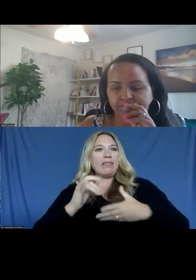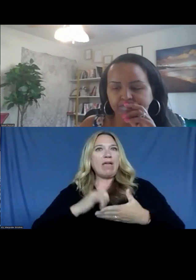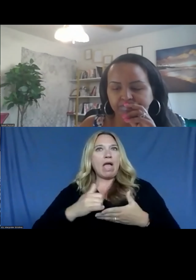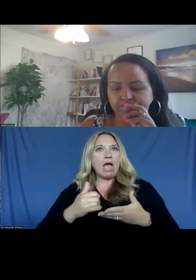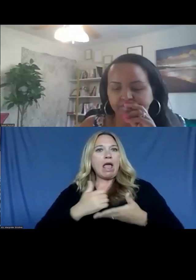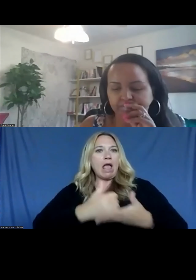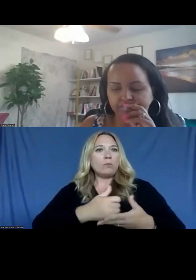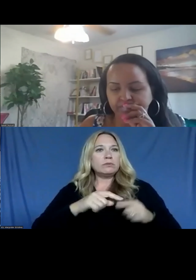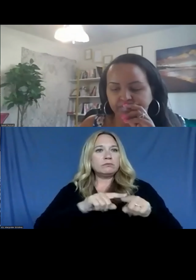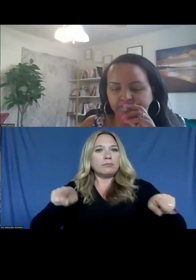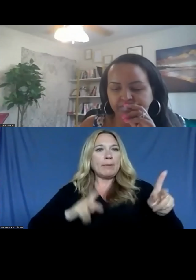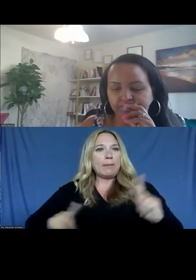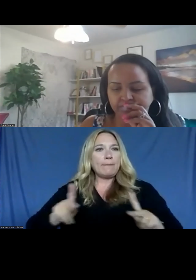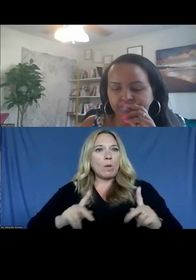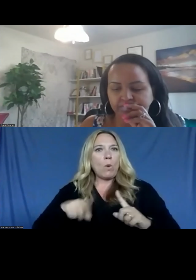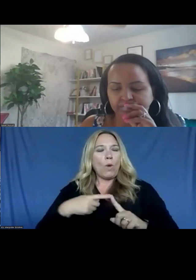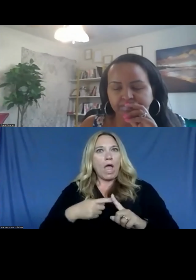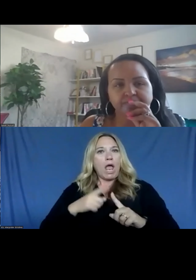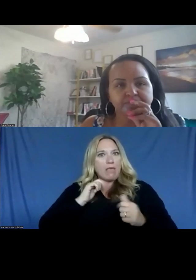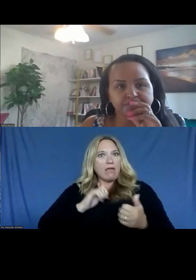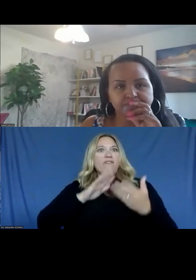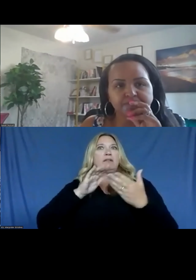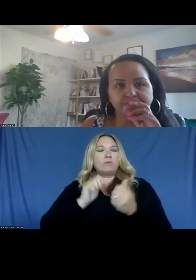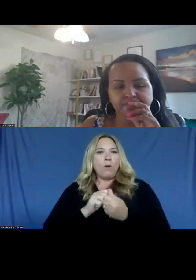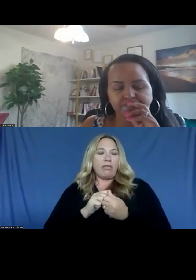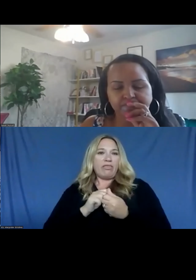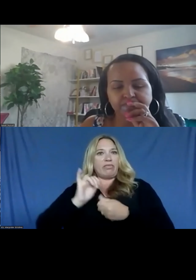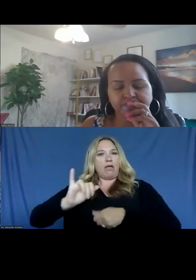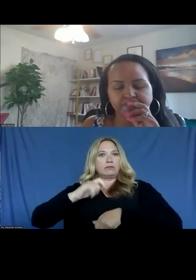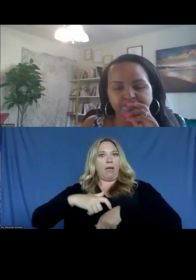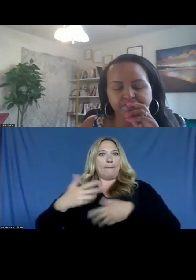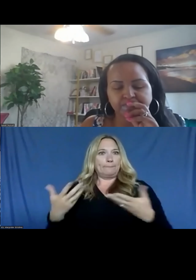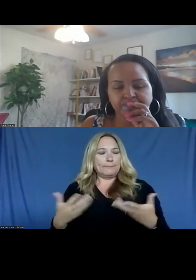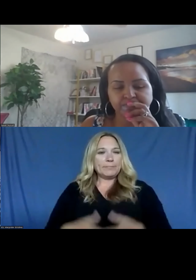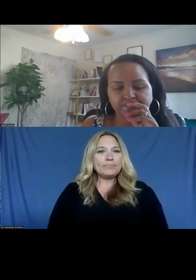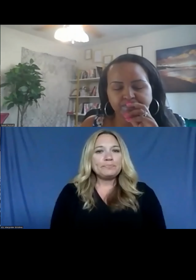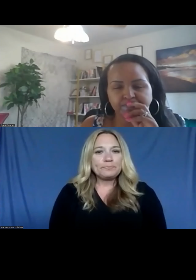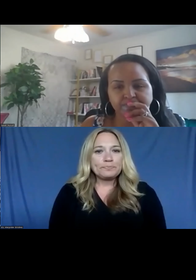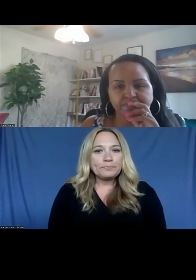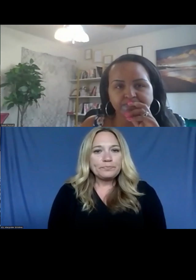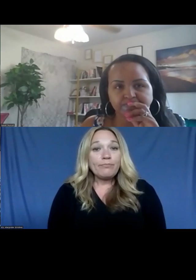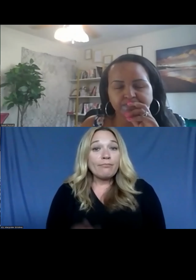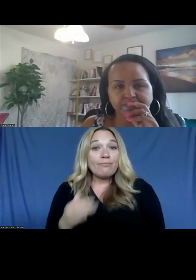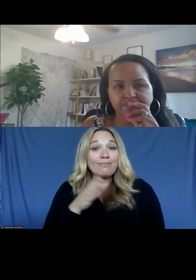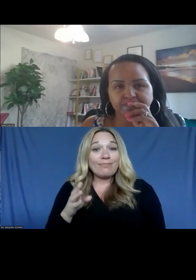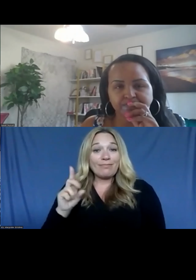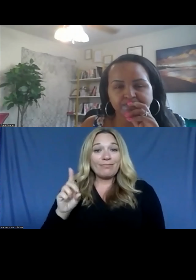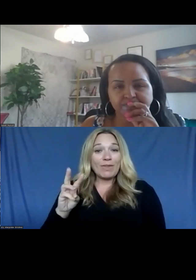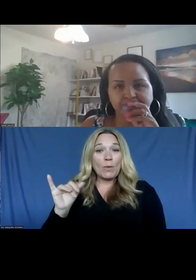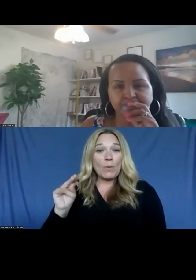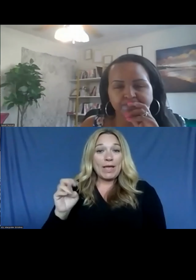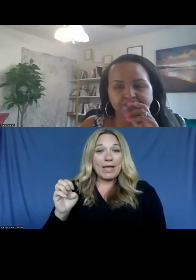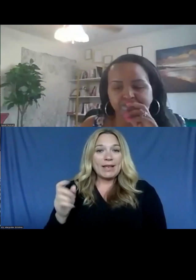do when they need help with their elderly parents. All right, so maybe we can go to Dwayne and then